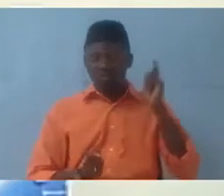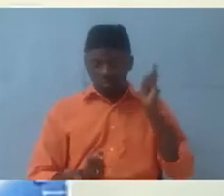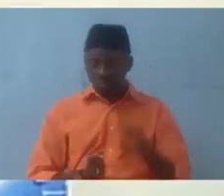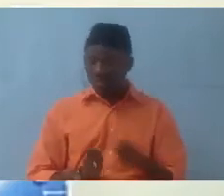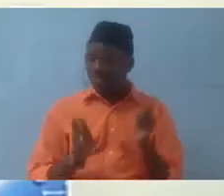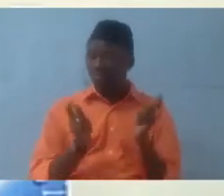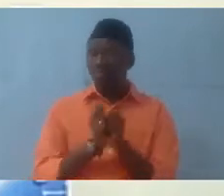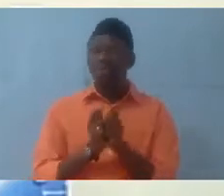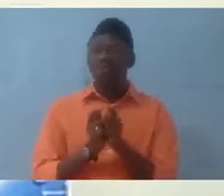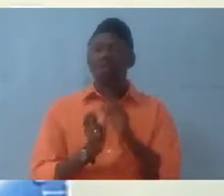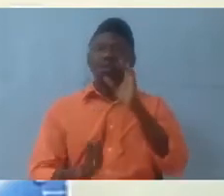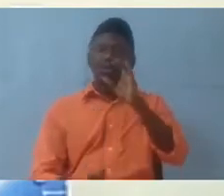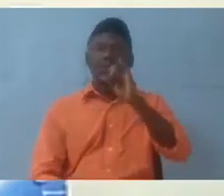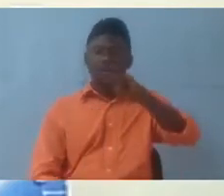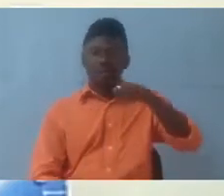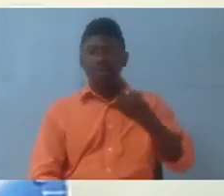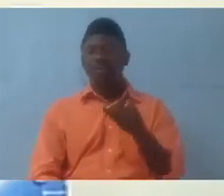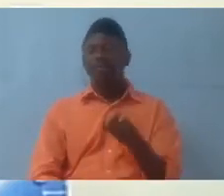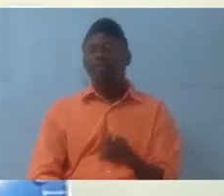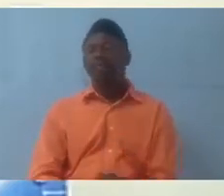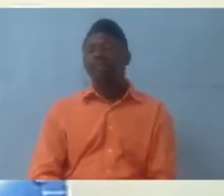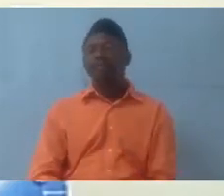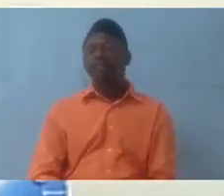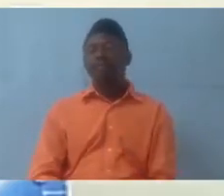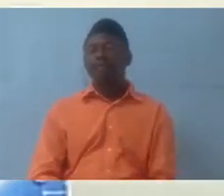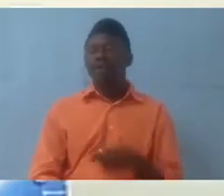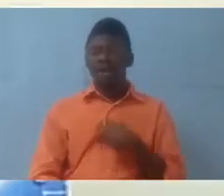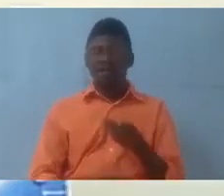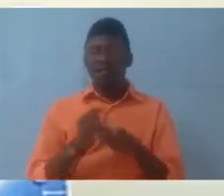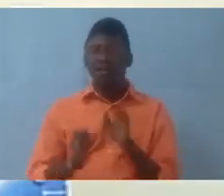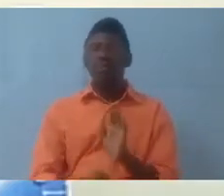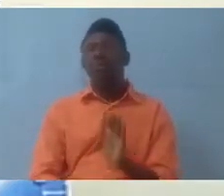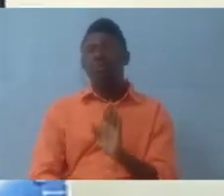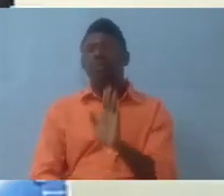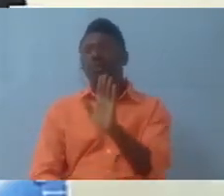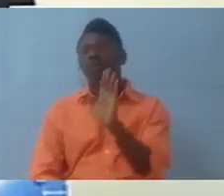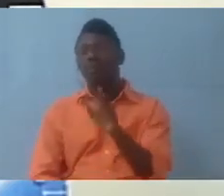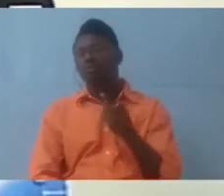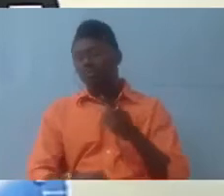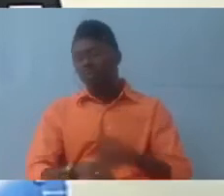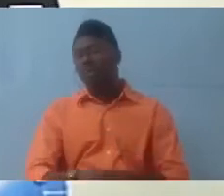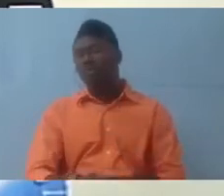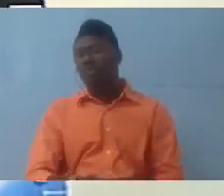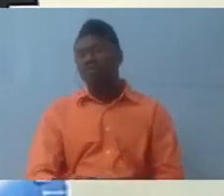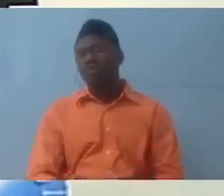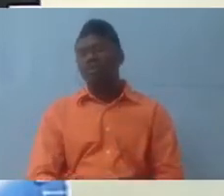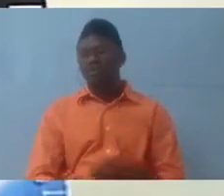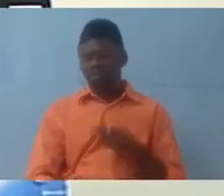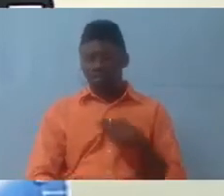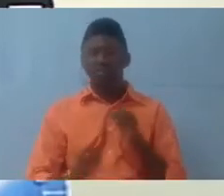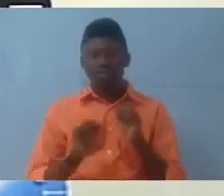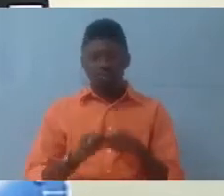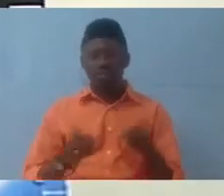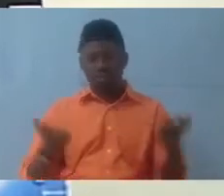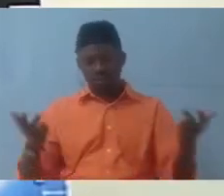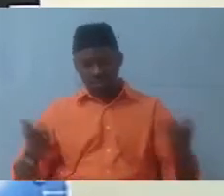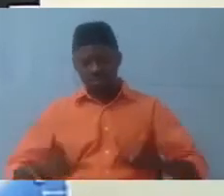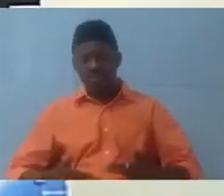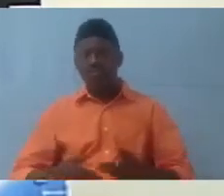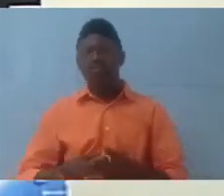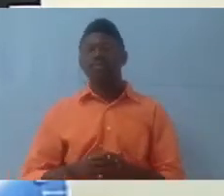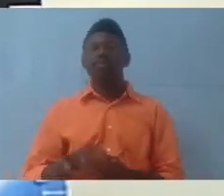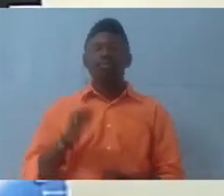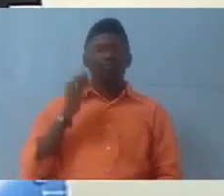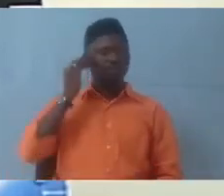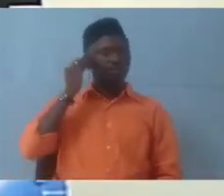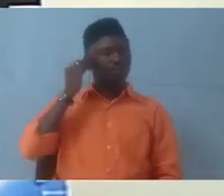nak ne fokk ci lañ ñu gis Chief Justice bi. So waiting for some time. Biñ toge abdir we were given audience ci lañ ñu daldi agalé ci